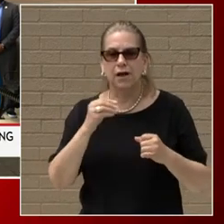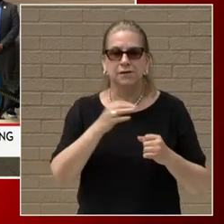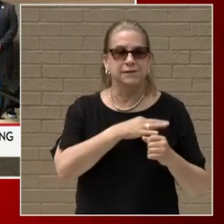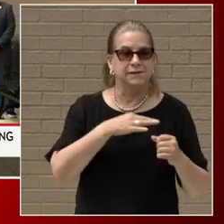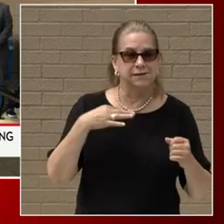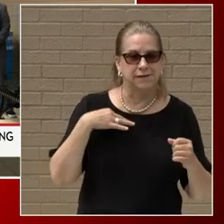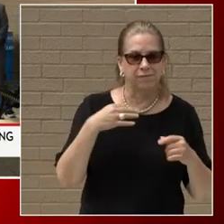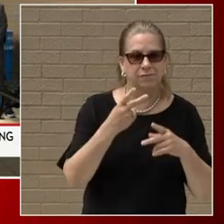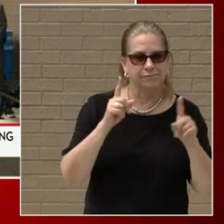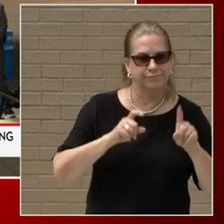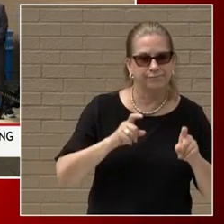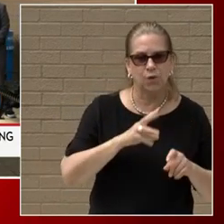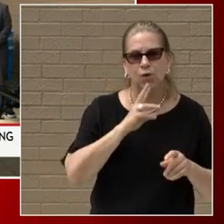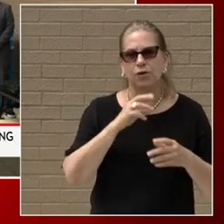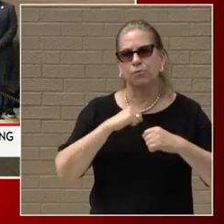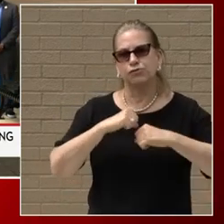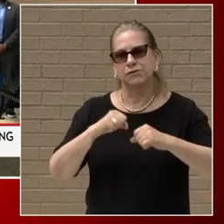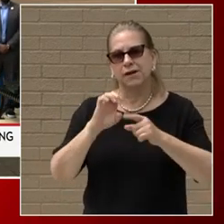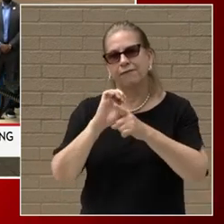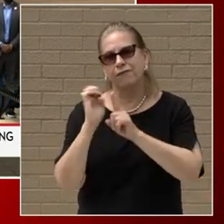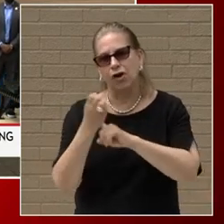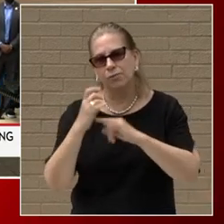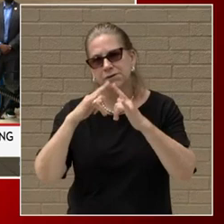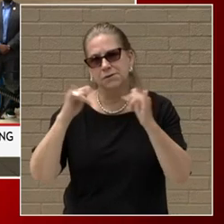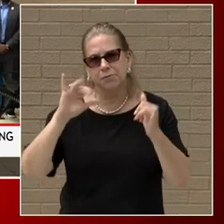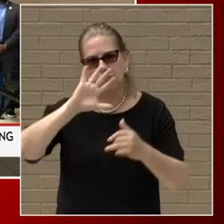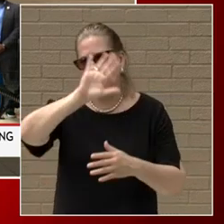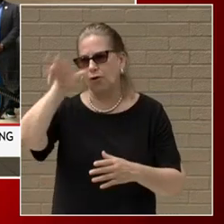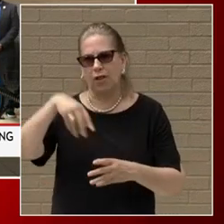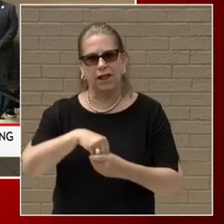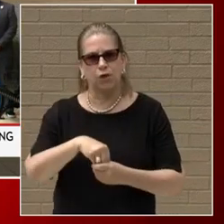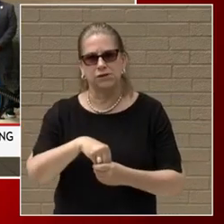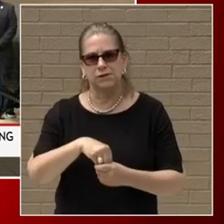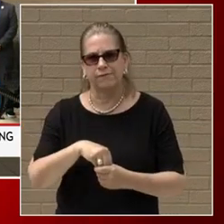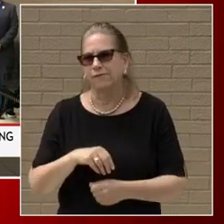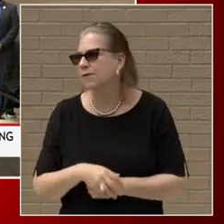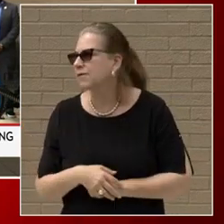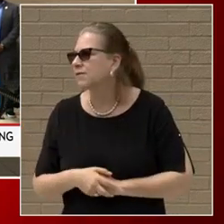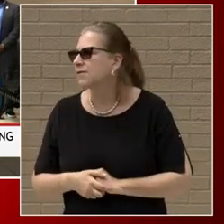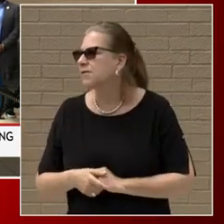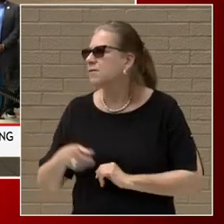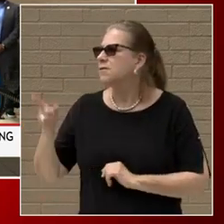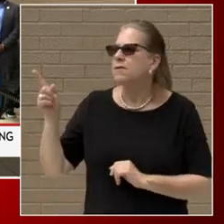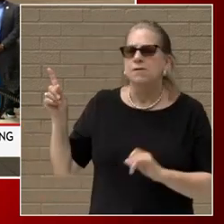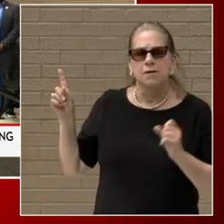environment this weekend and this summer. Mayor Bowser, just